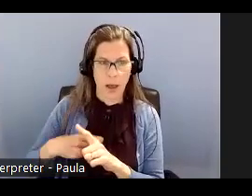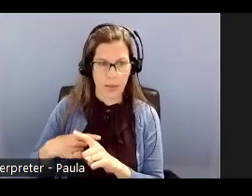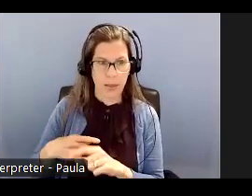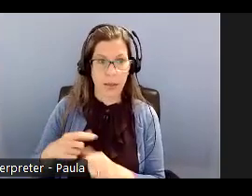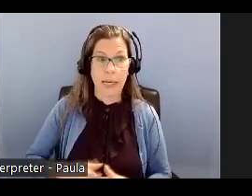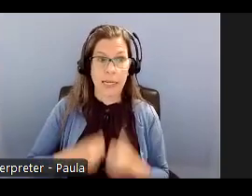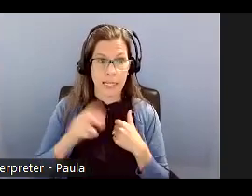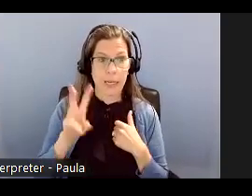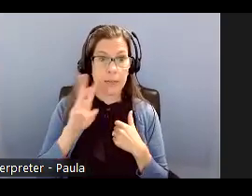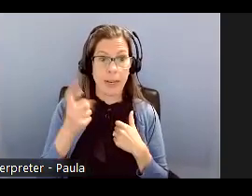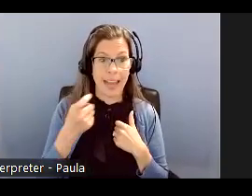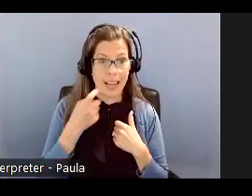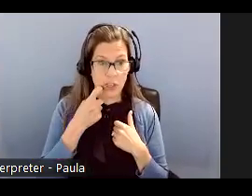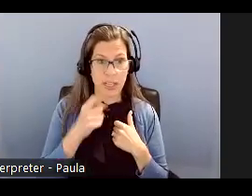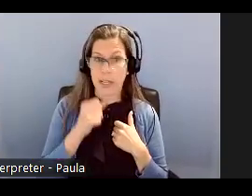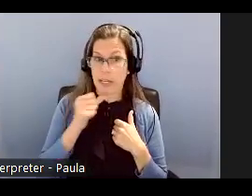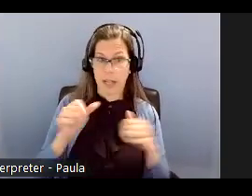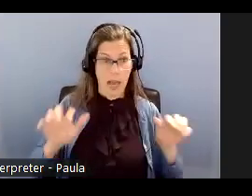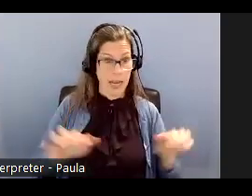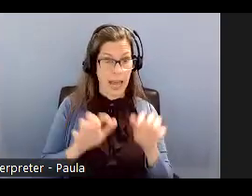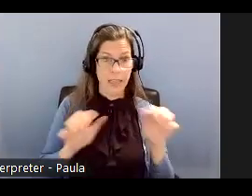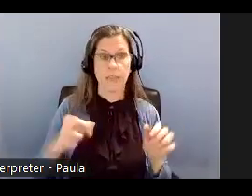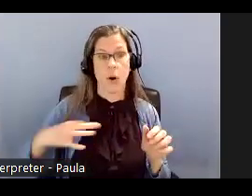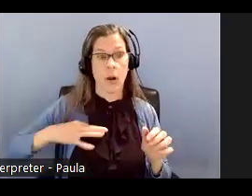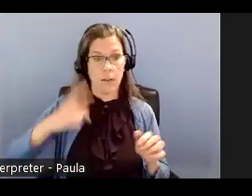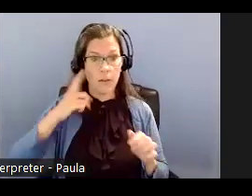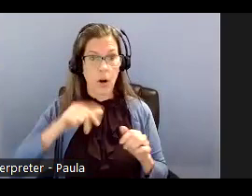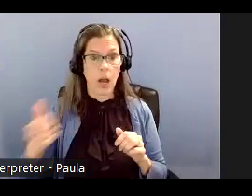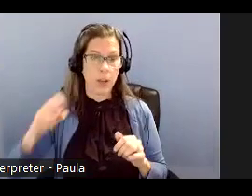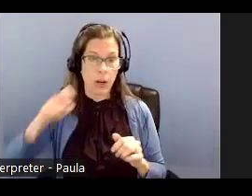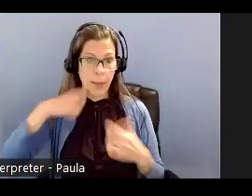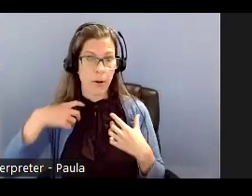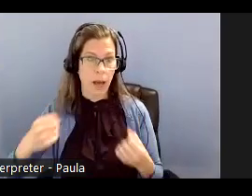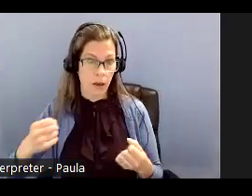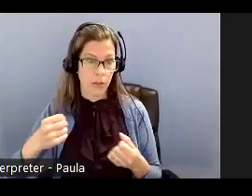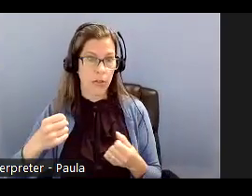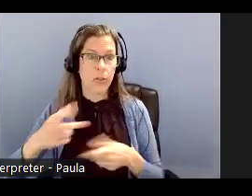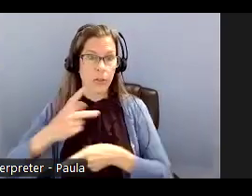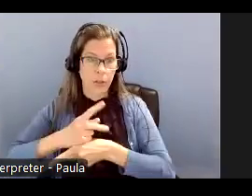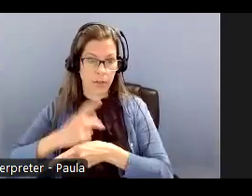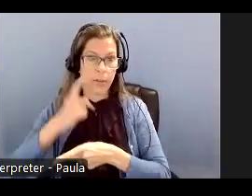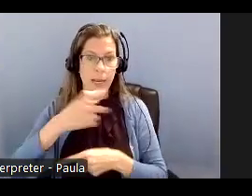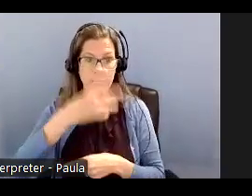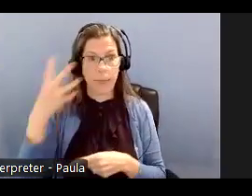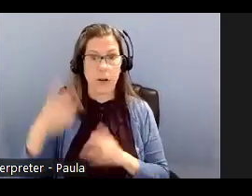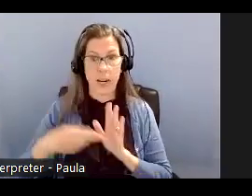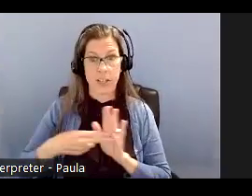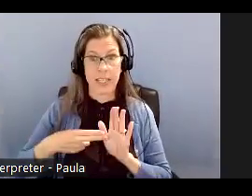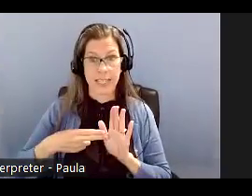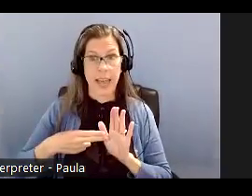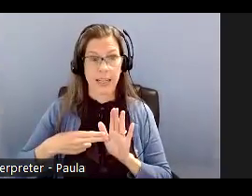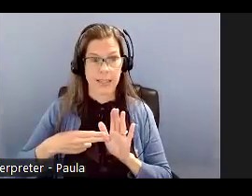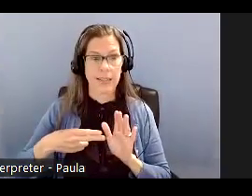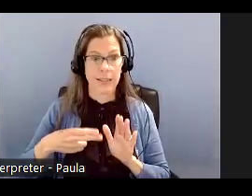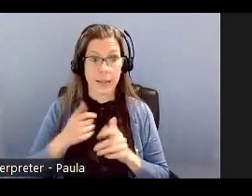Wenatchee. She's not active or eligible for Apple Health programs due to immigration status.